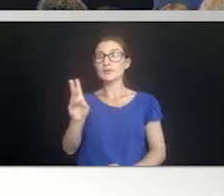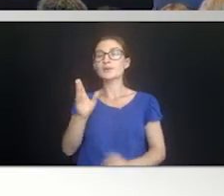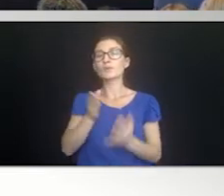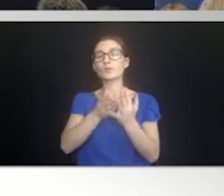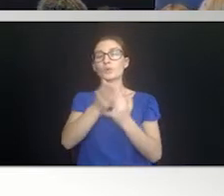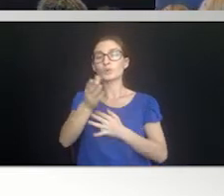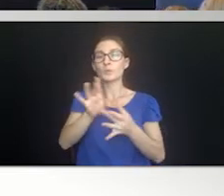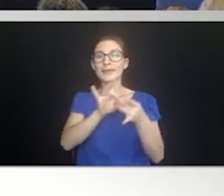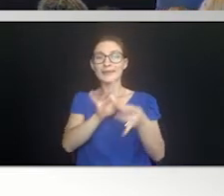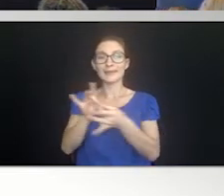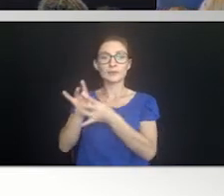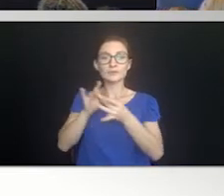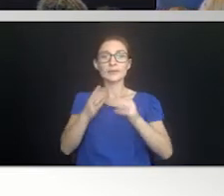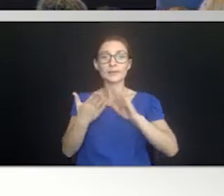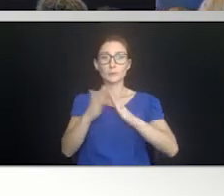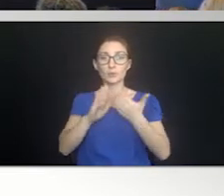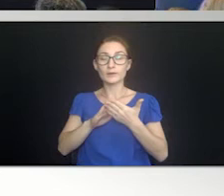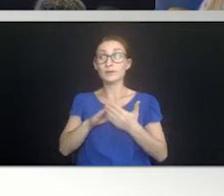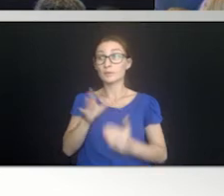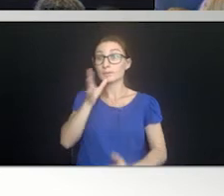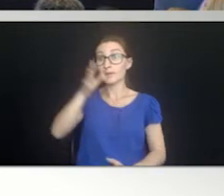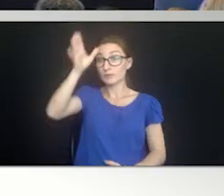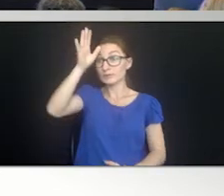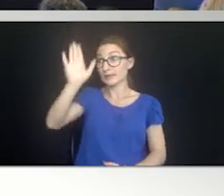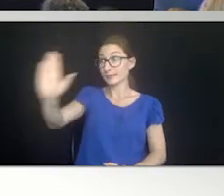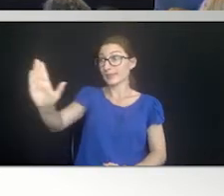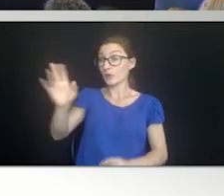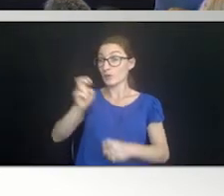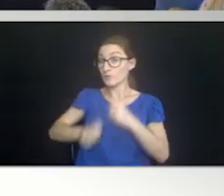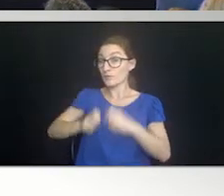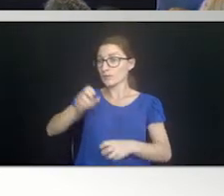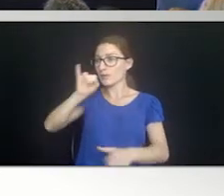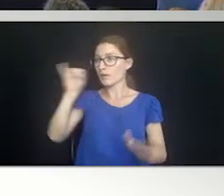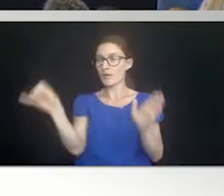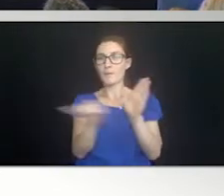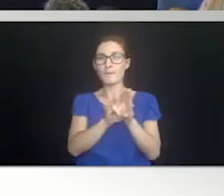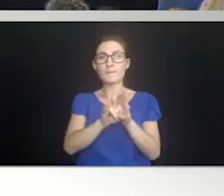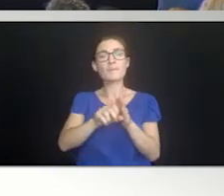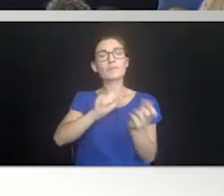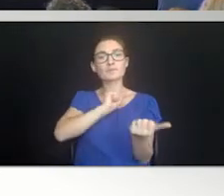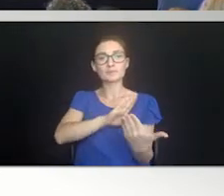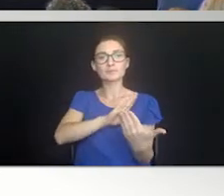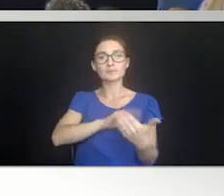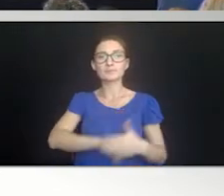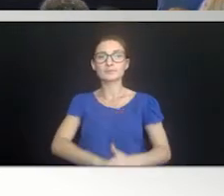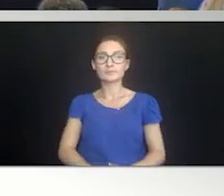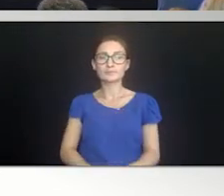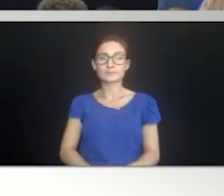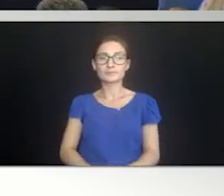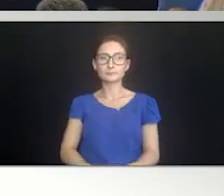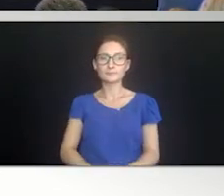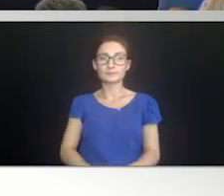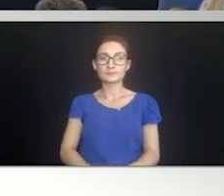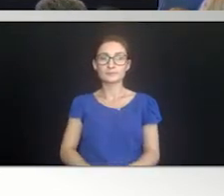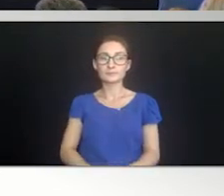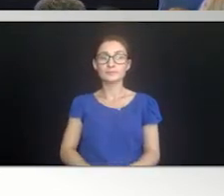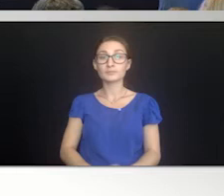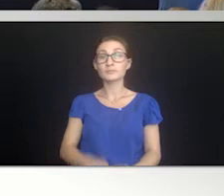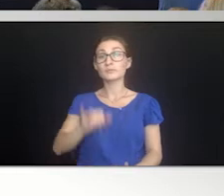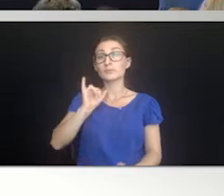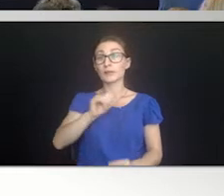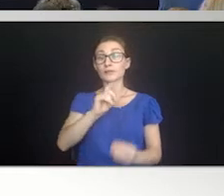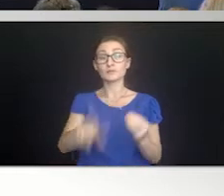engaging the community, finding out what parents' problems are. This isn't build it, they will come. This